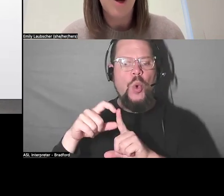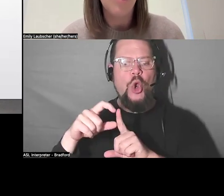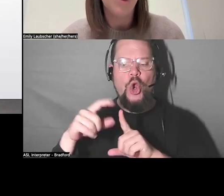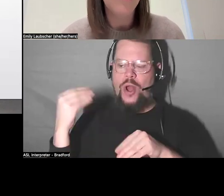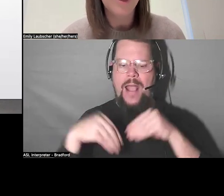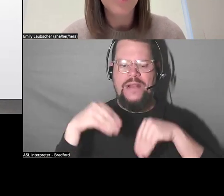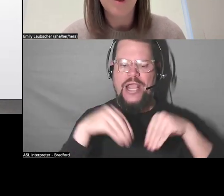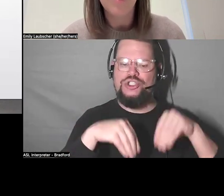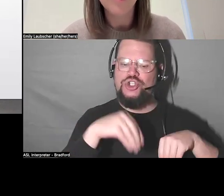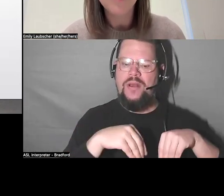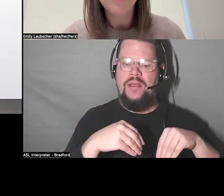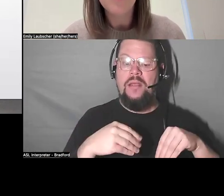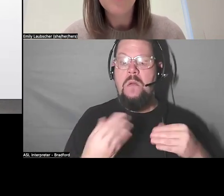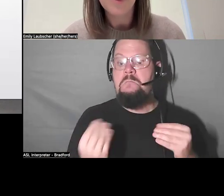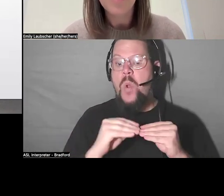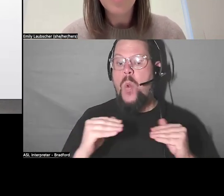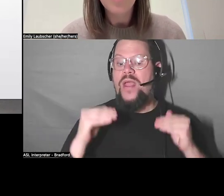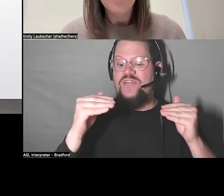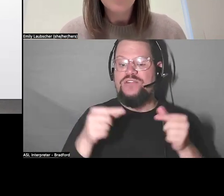if not more advanced grammar.